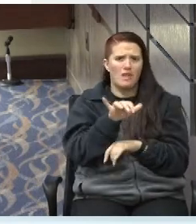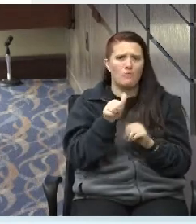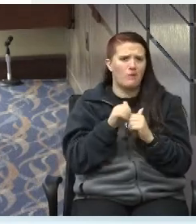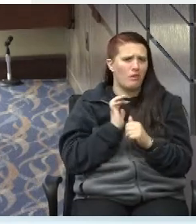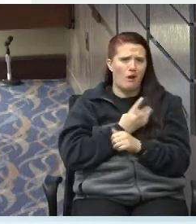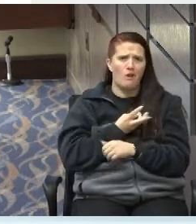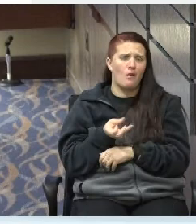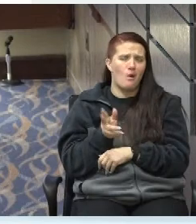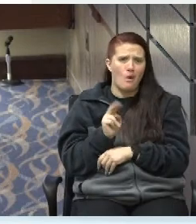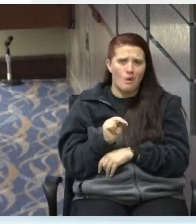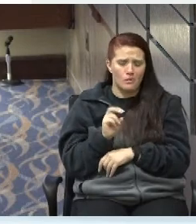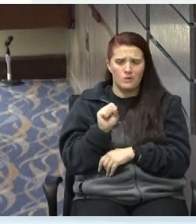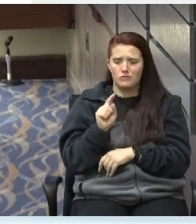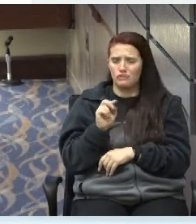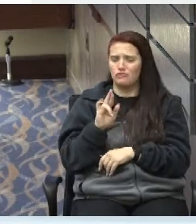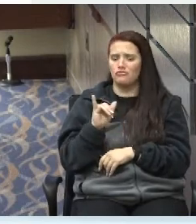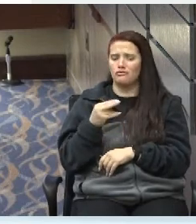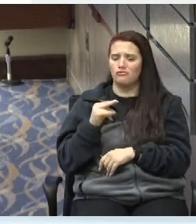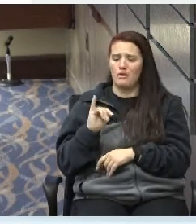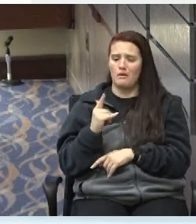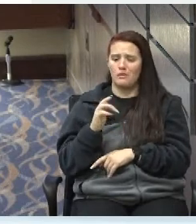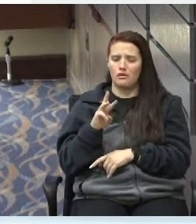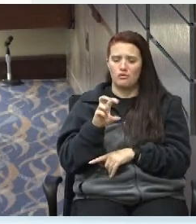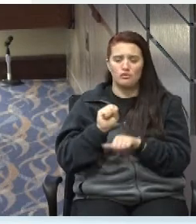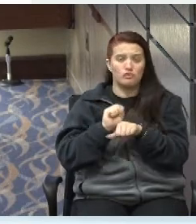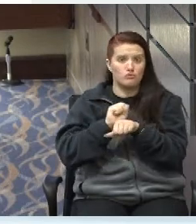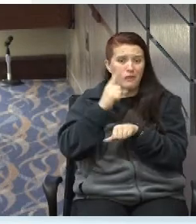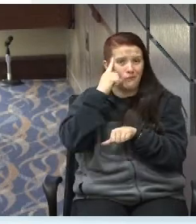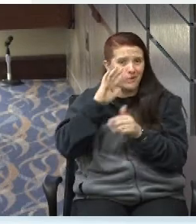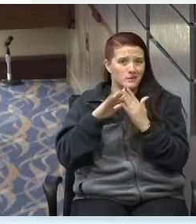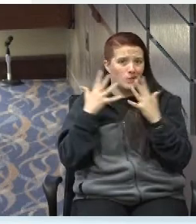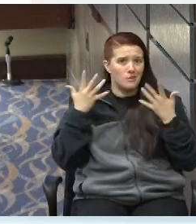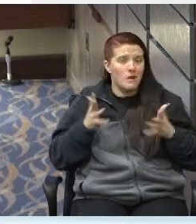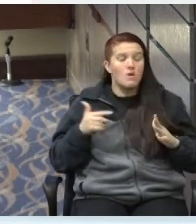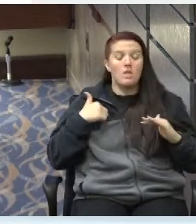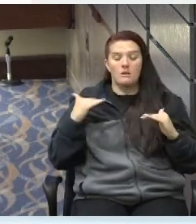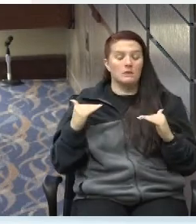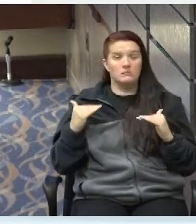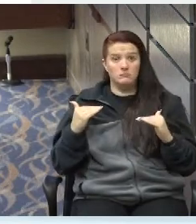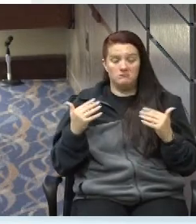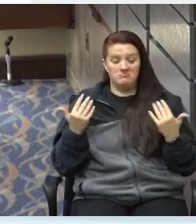own striping crews that work for the city. And then we move up to